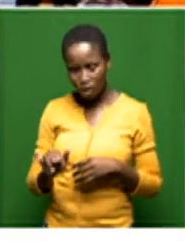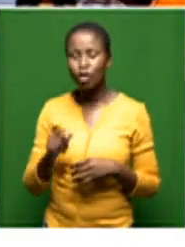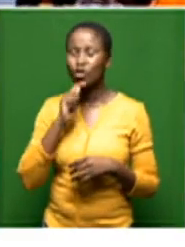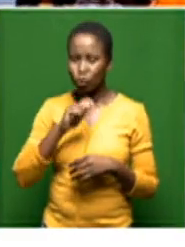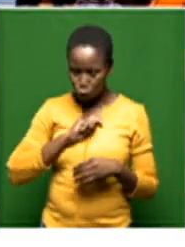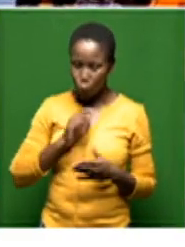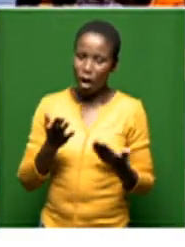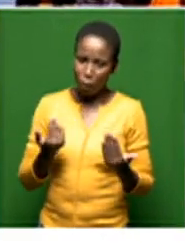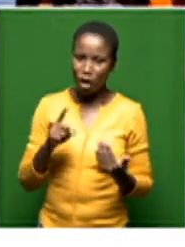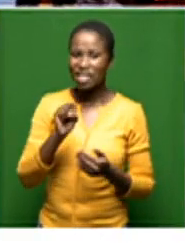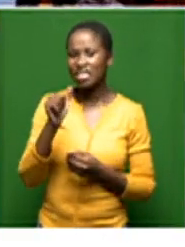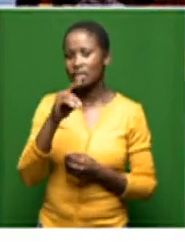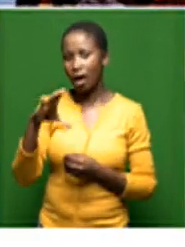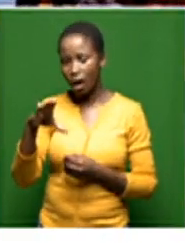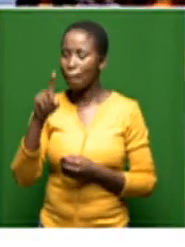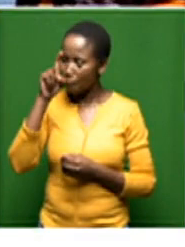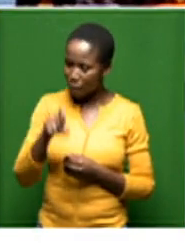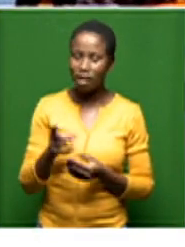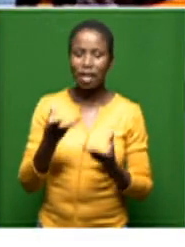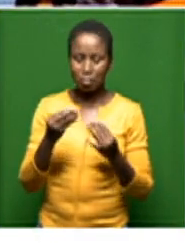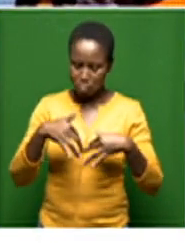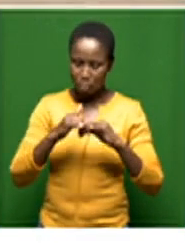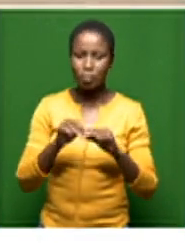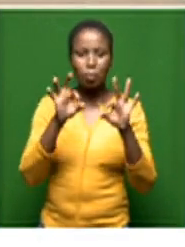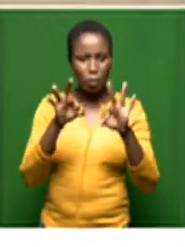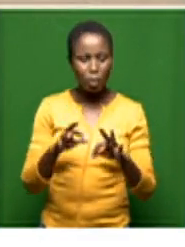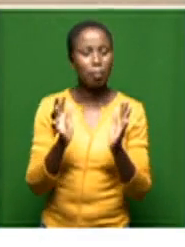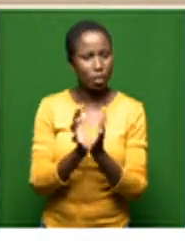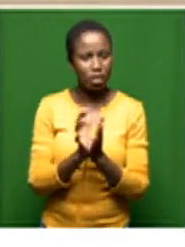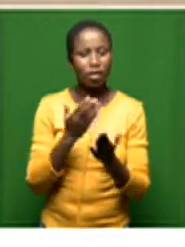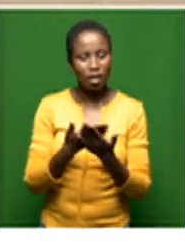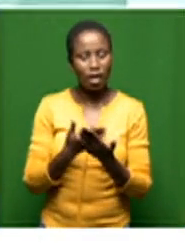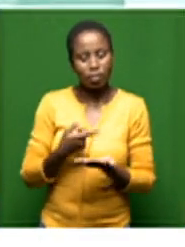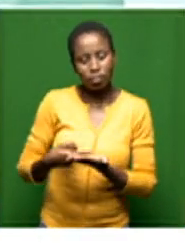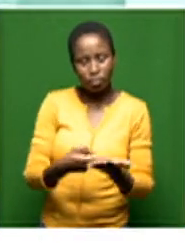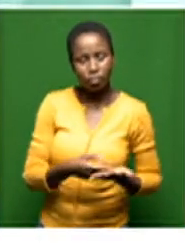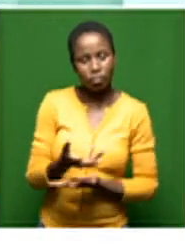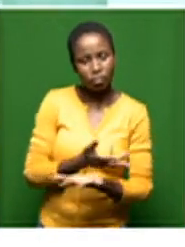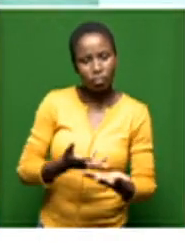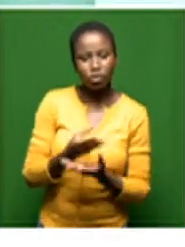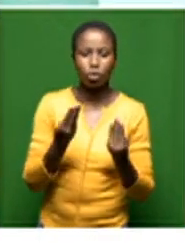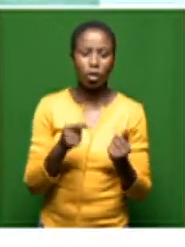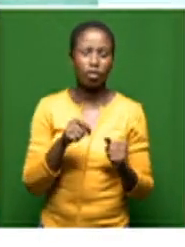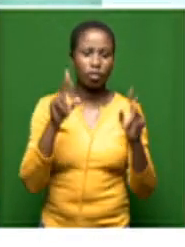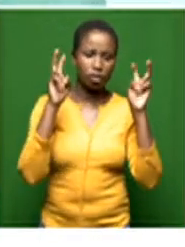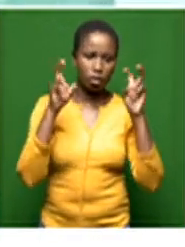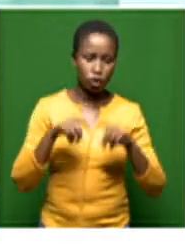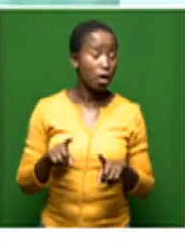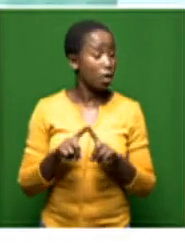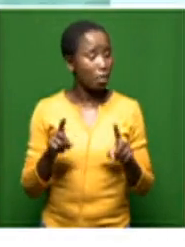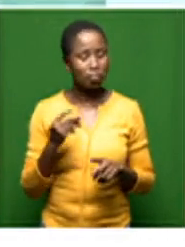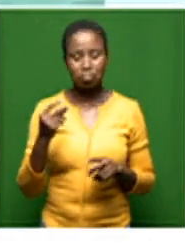that SADC will have a proper meeting where they can discuss this matter. But unfortunately, the current